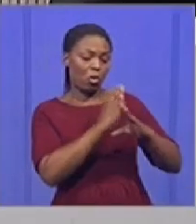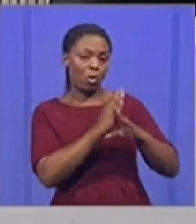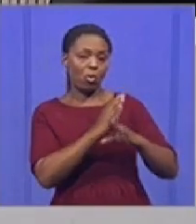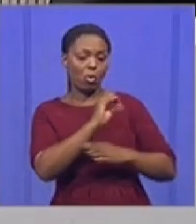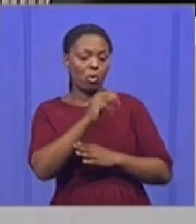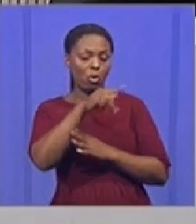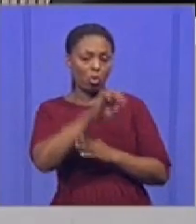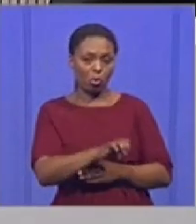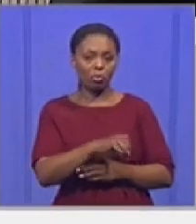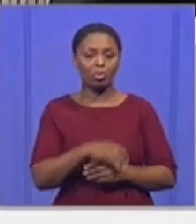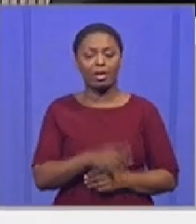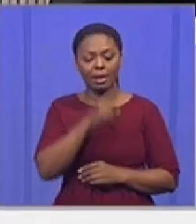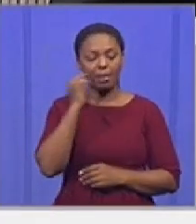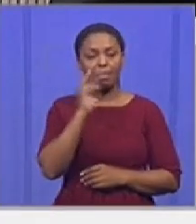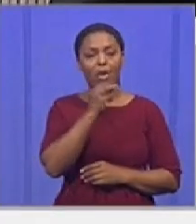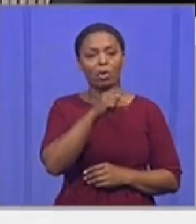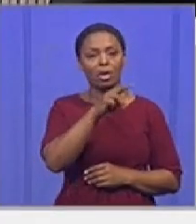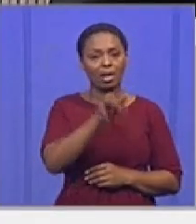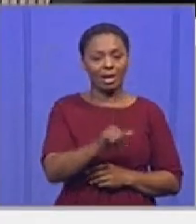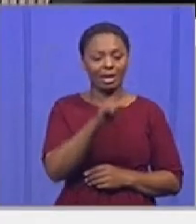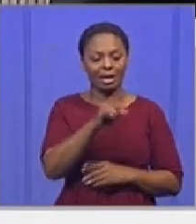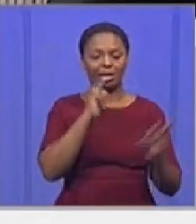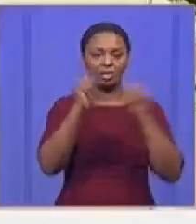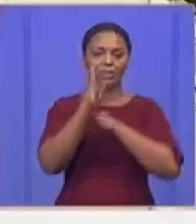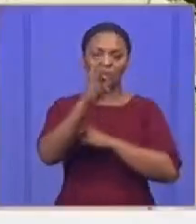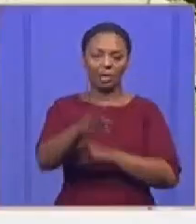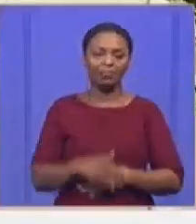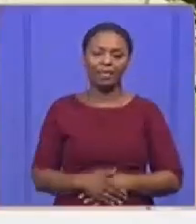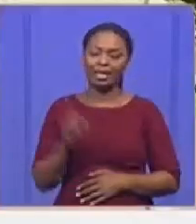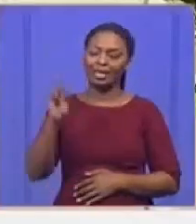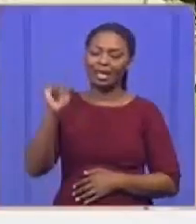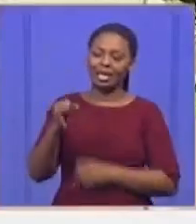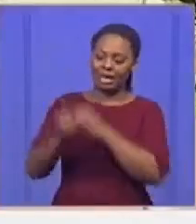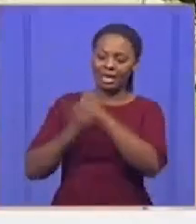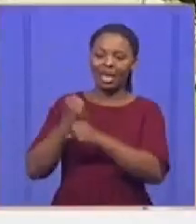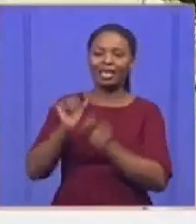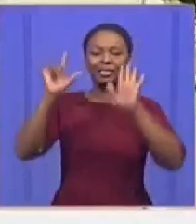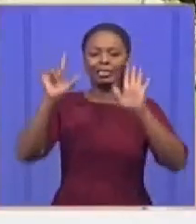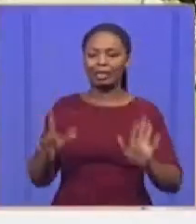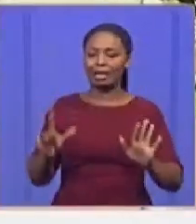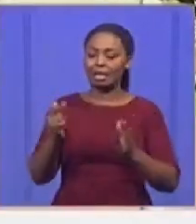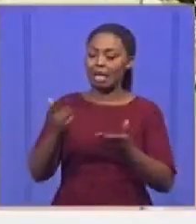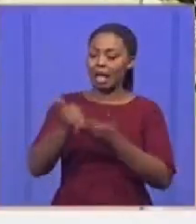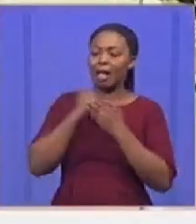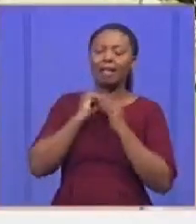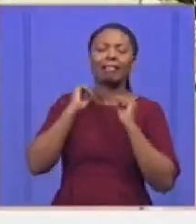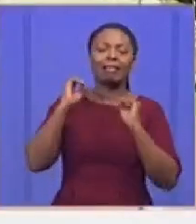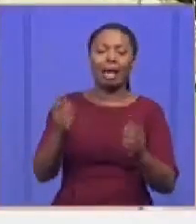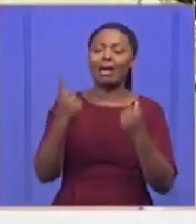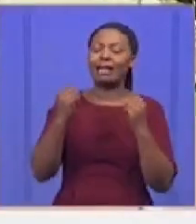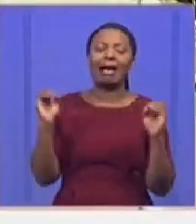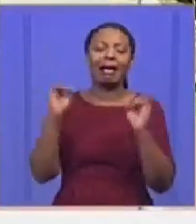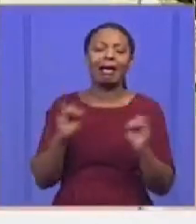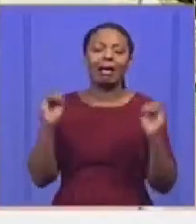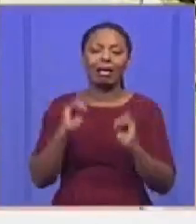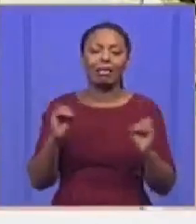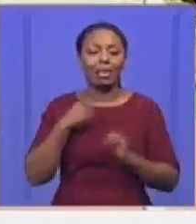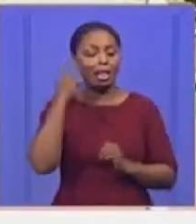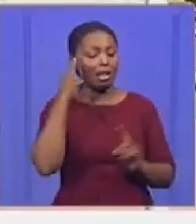Moruna Makwarela o tla lere diphetogo. DA after 7 years ya re direla selo. Ke nana re